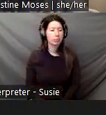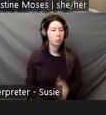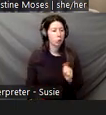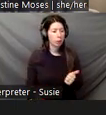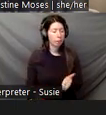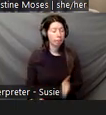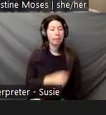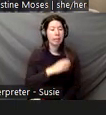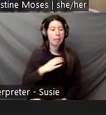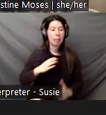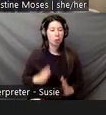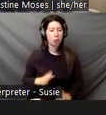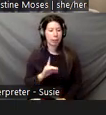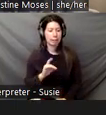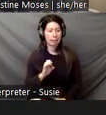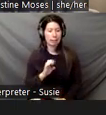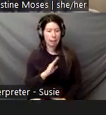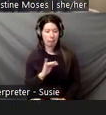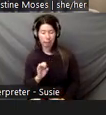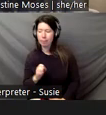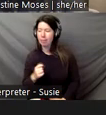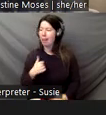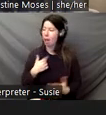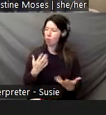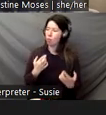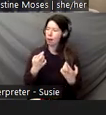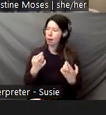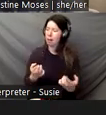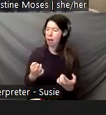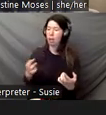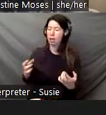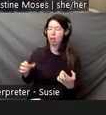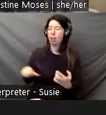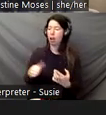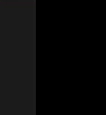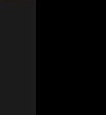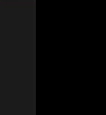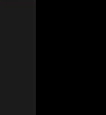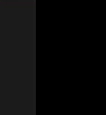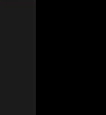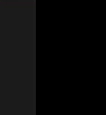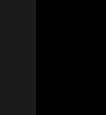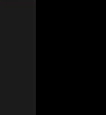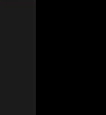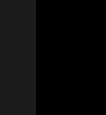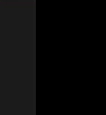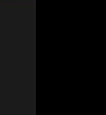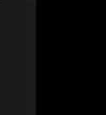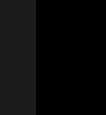Commissioner Debbie. Can I just recommend that fellow subcommittee members look through